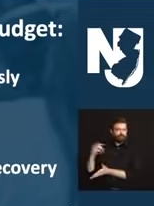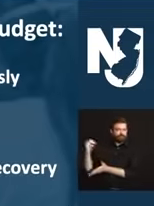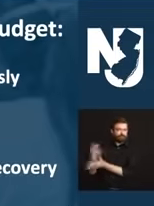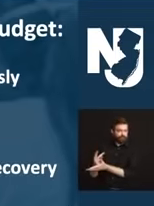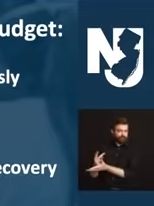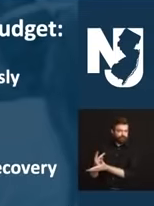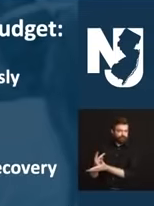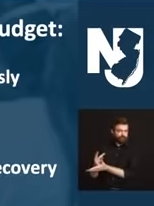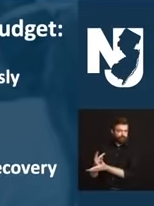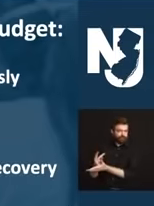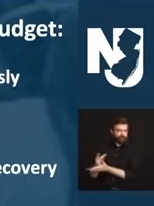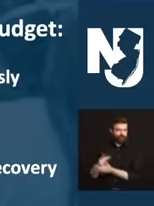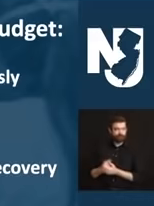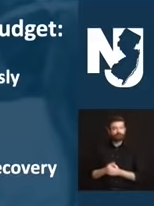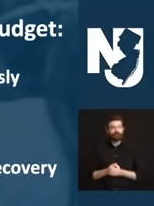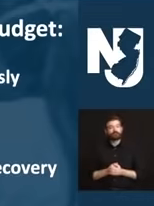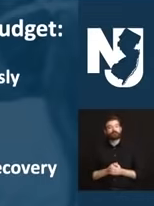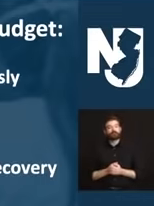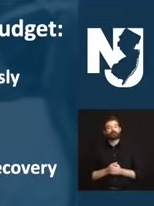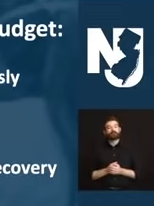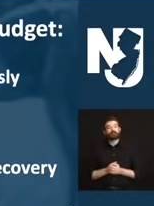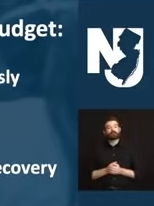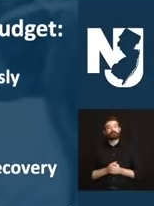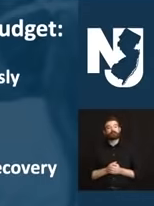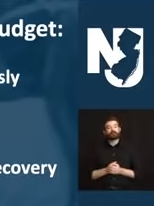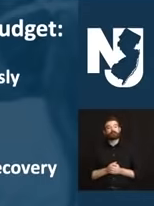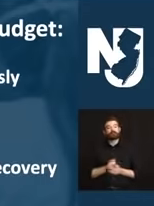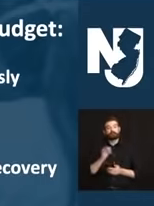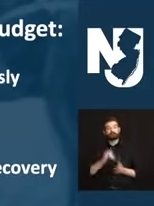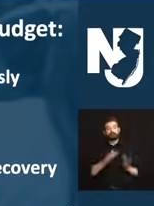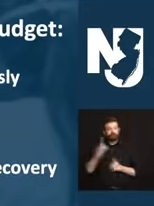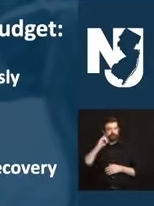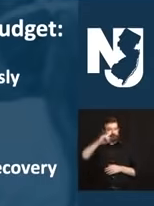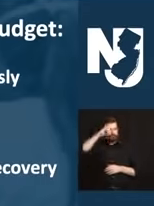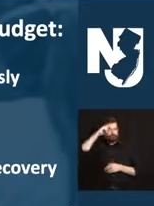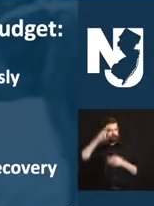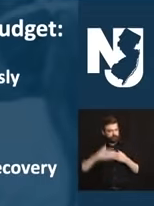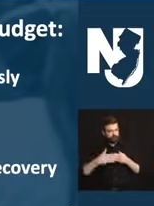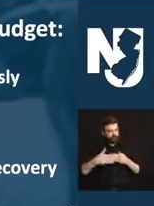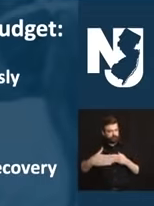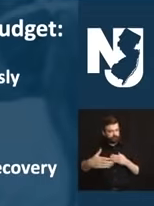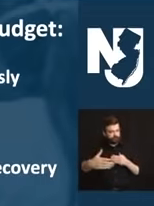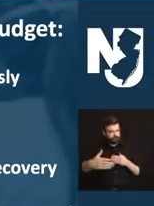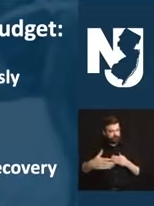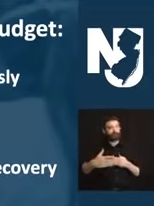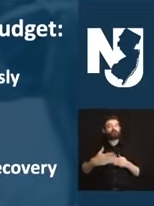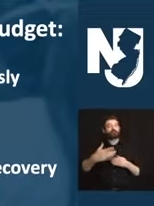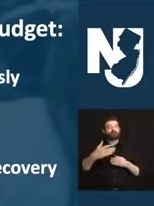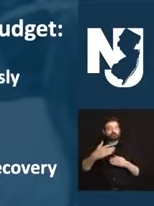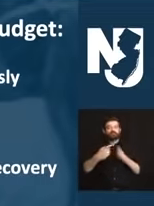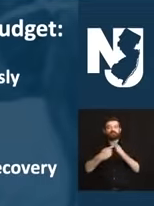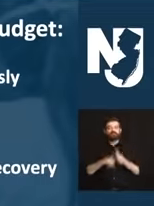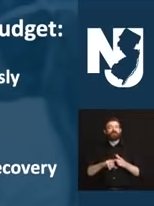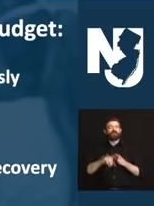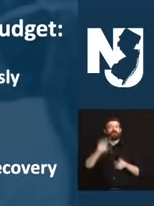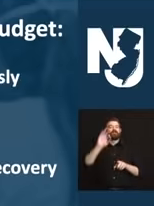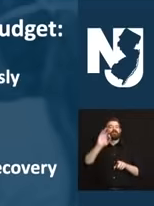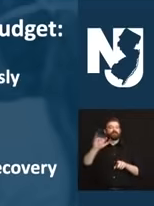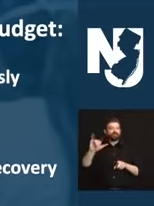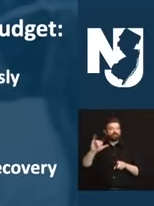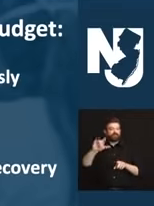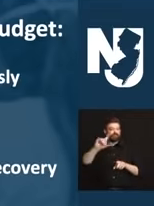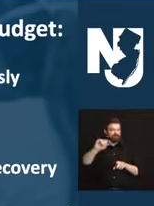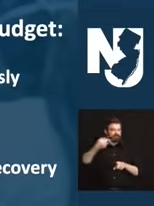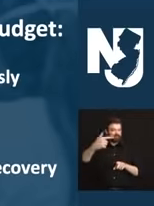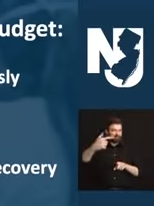summer and to the beginning of the fiscal 2021 fiscal year, which is now scheduled to begin on